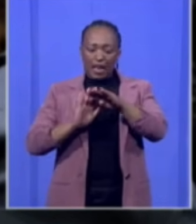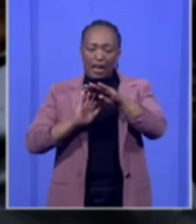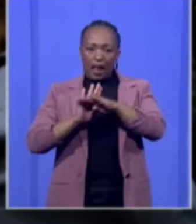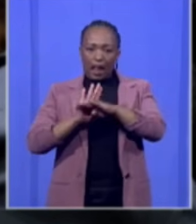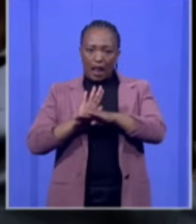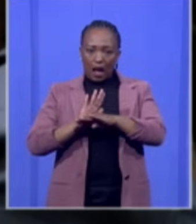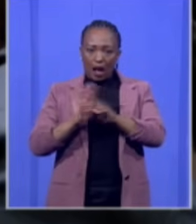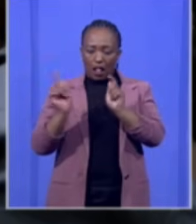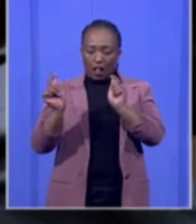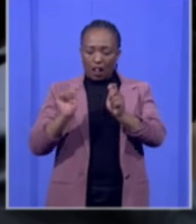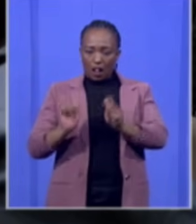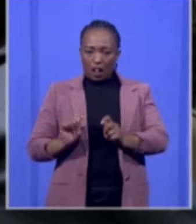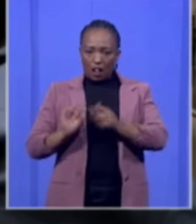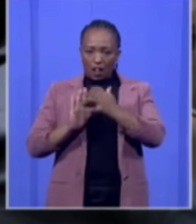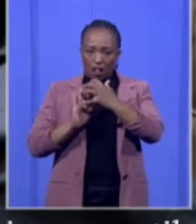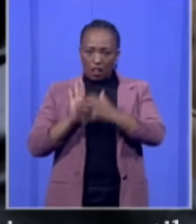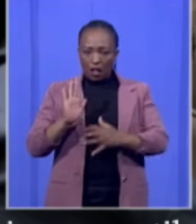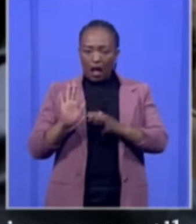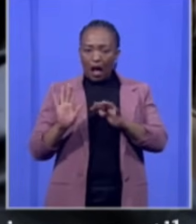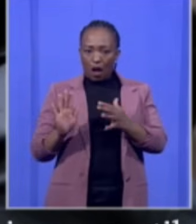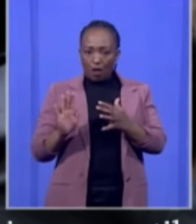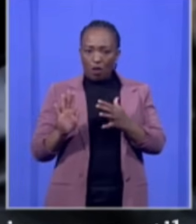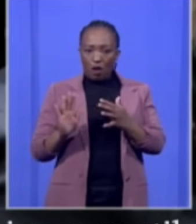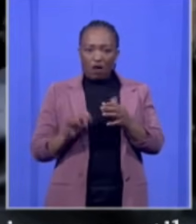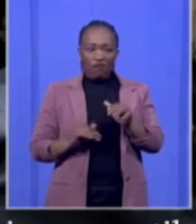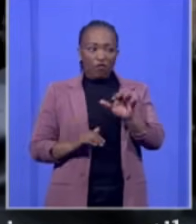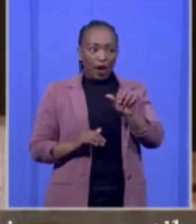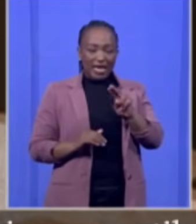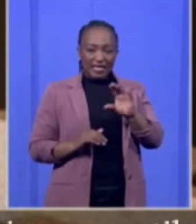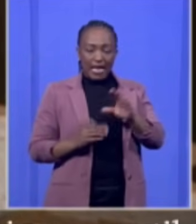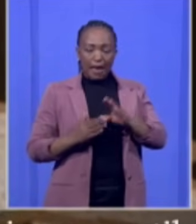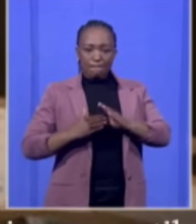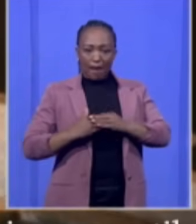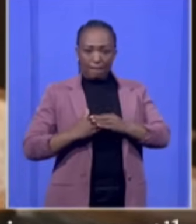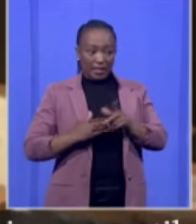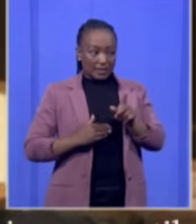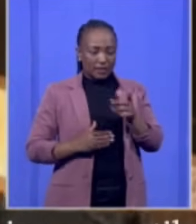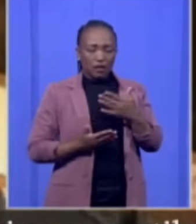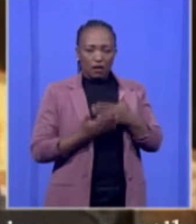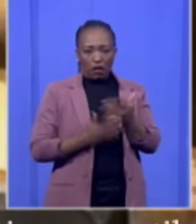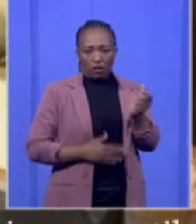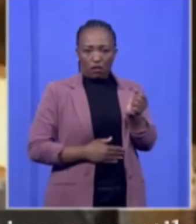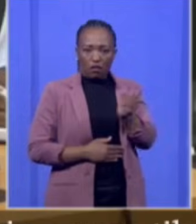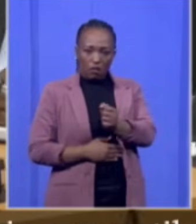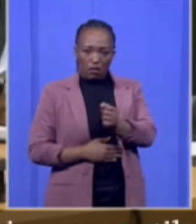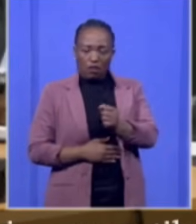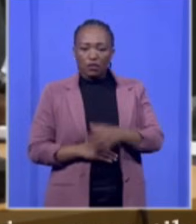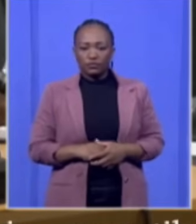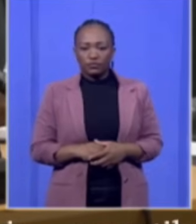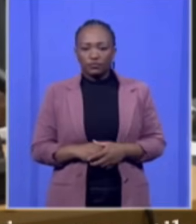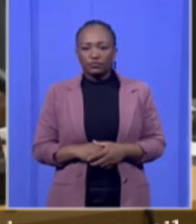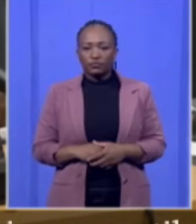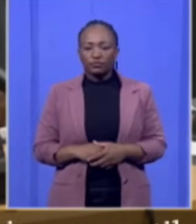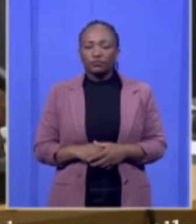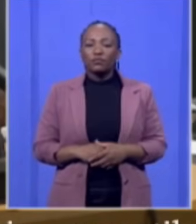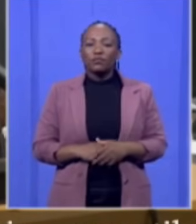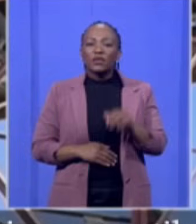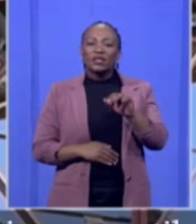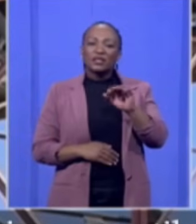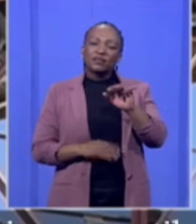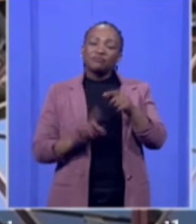tailored outcome of these ANC cadres. Ho sa le jwalo, letona la dirafshwa Gwede Mantashe